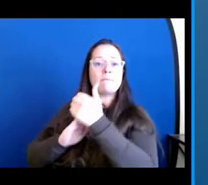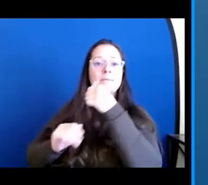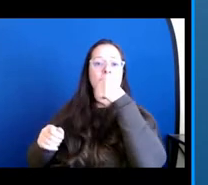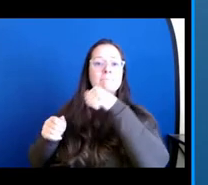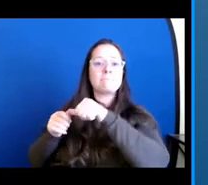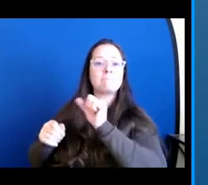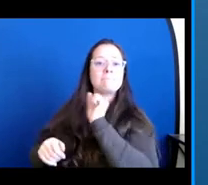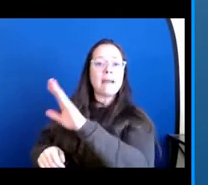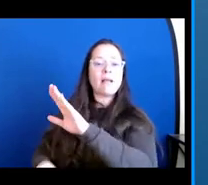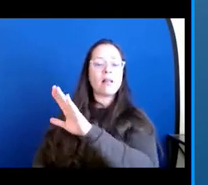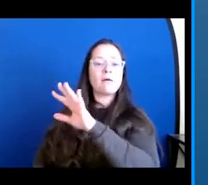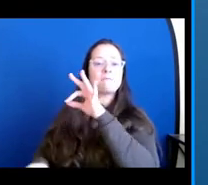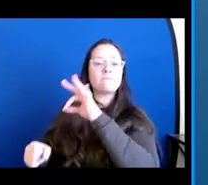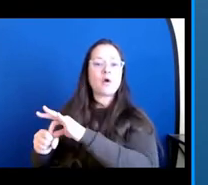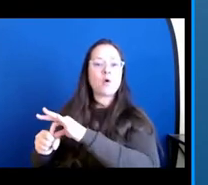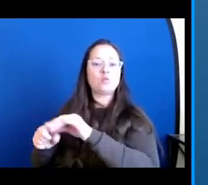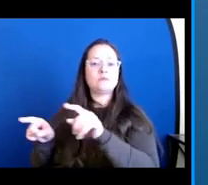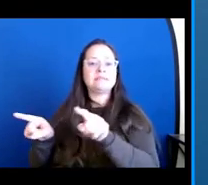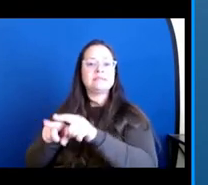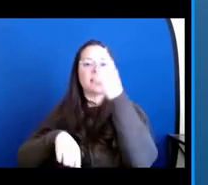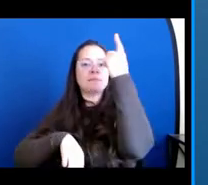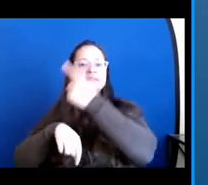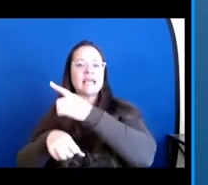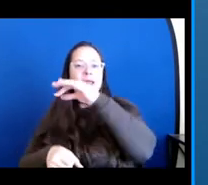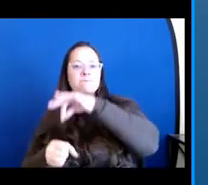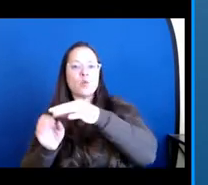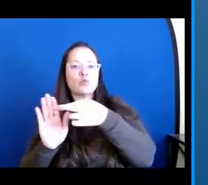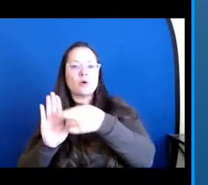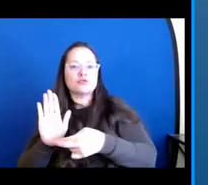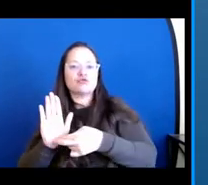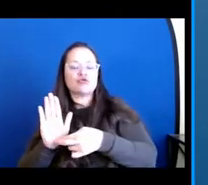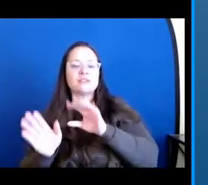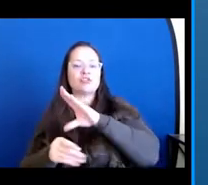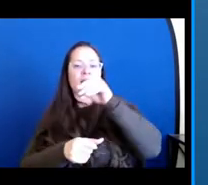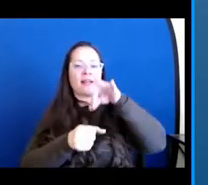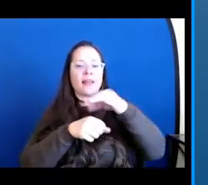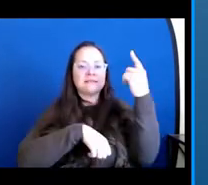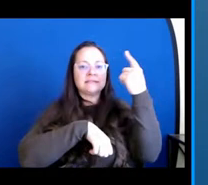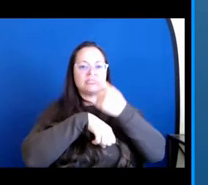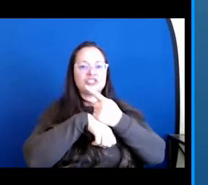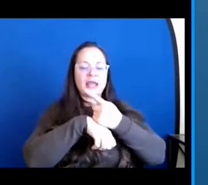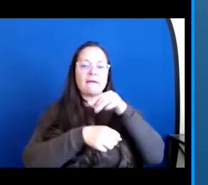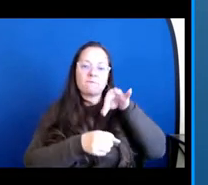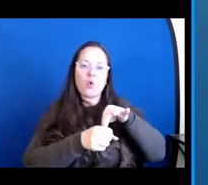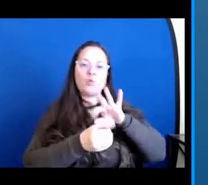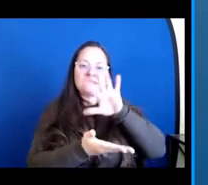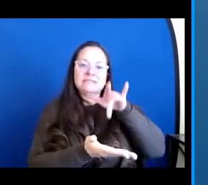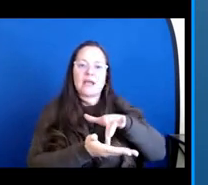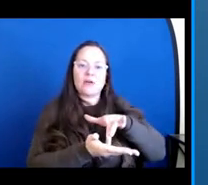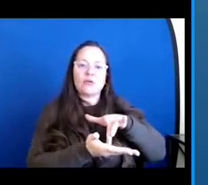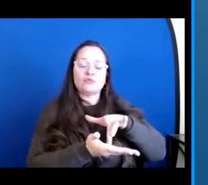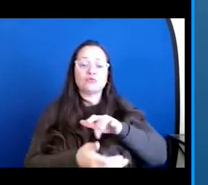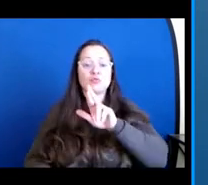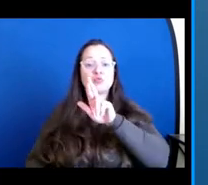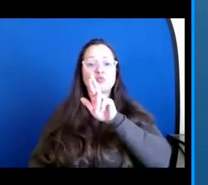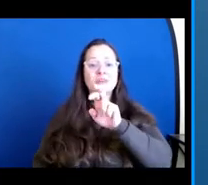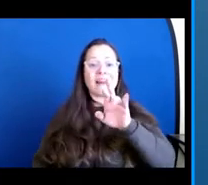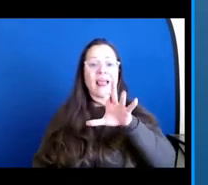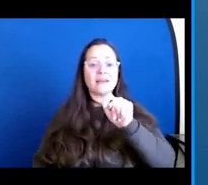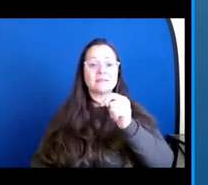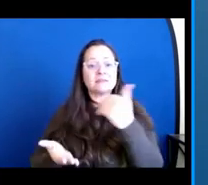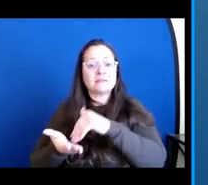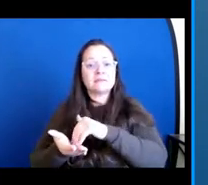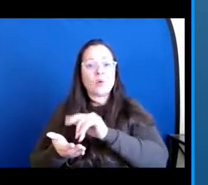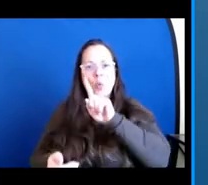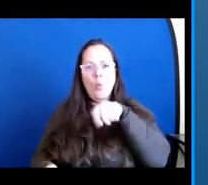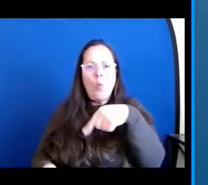voting same-day voter registration and election day voting centers re-electing the only Latina